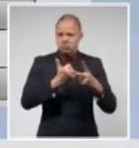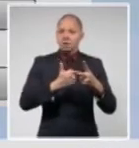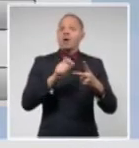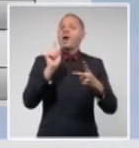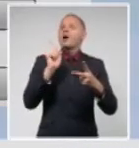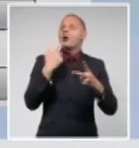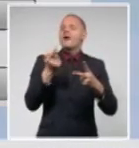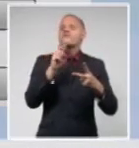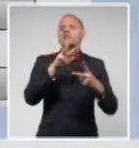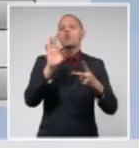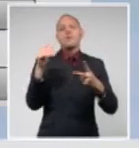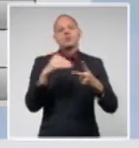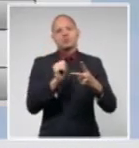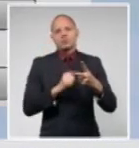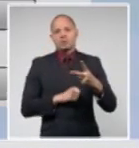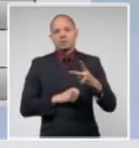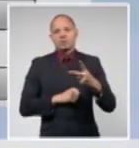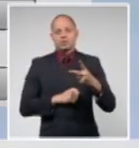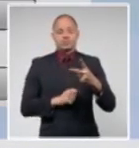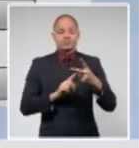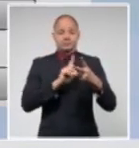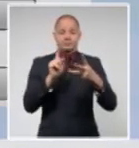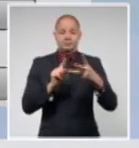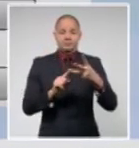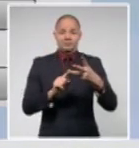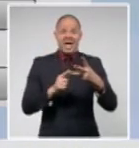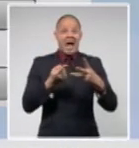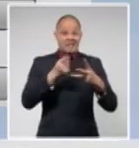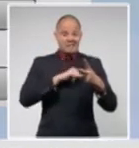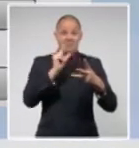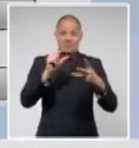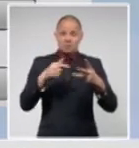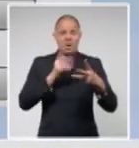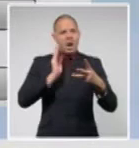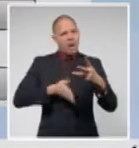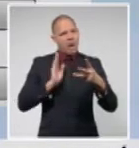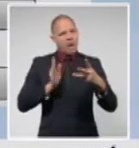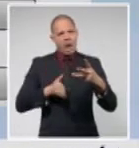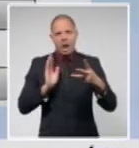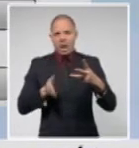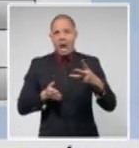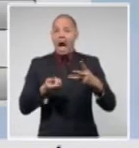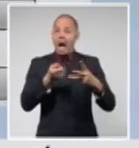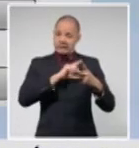5,904 people died of the virus, for a total of